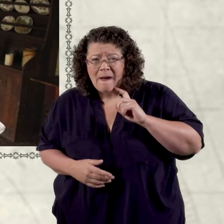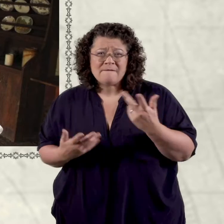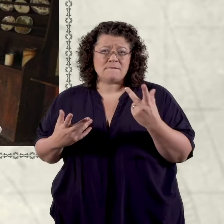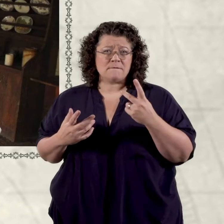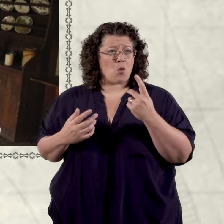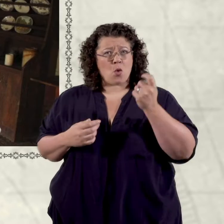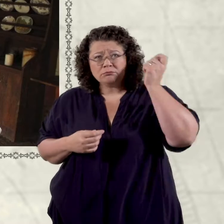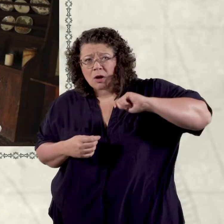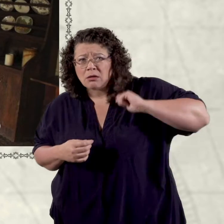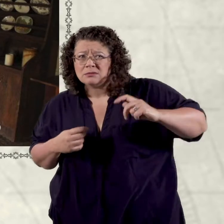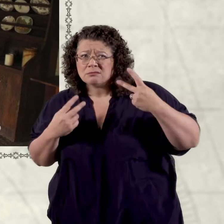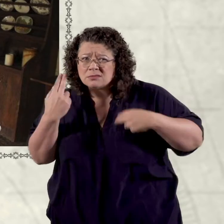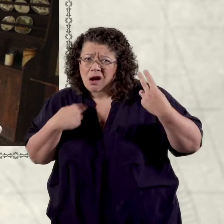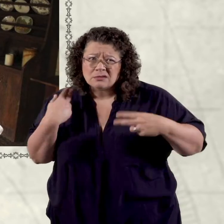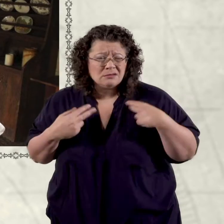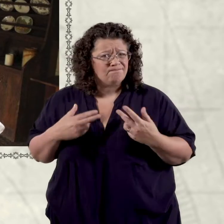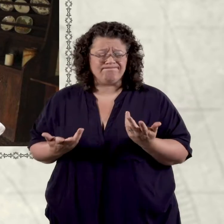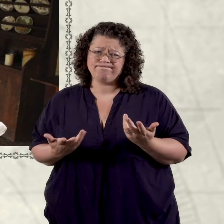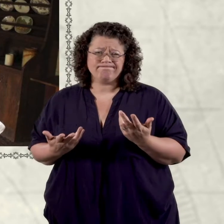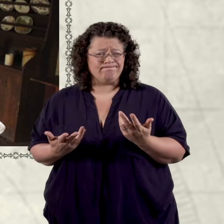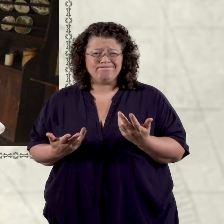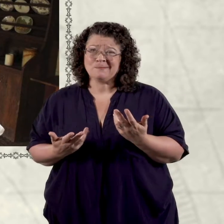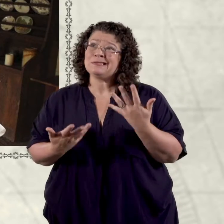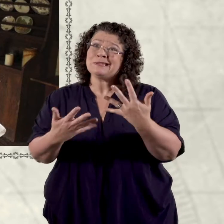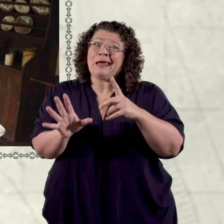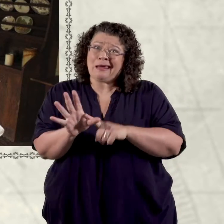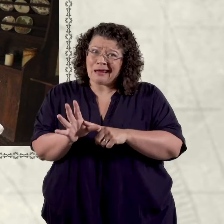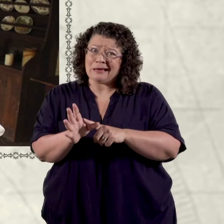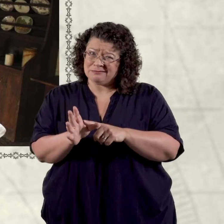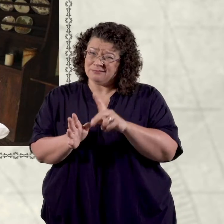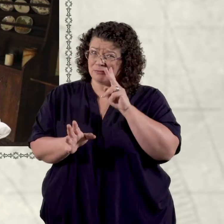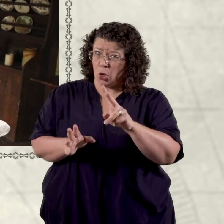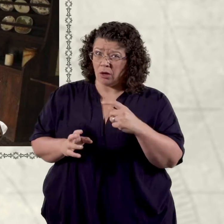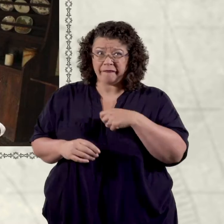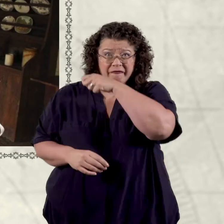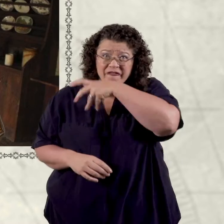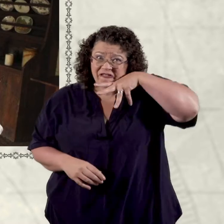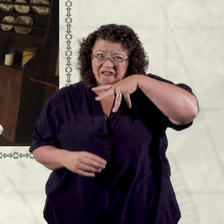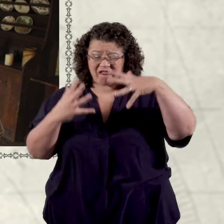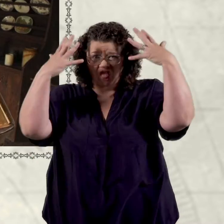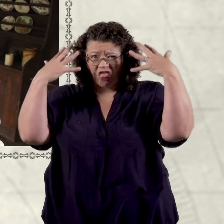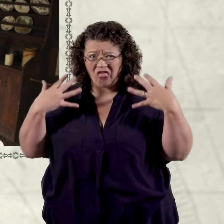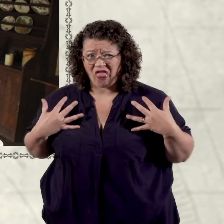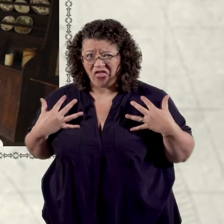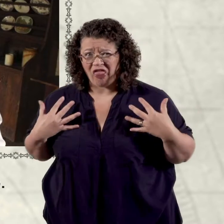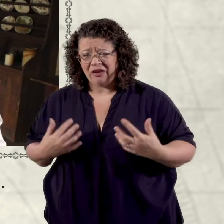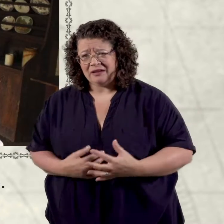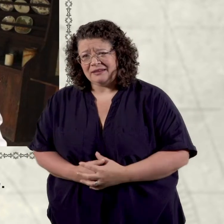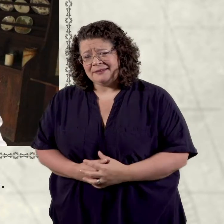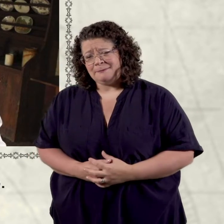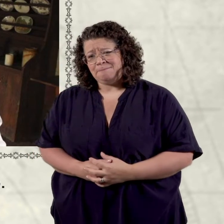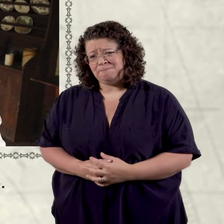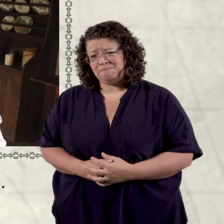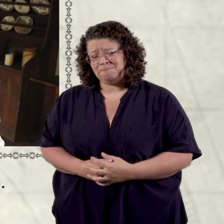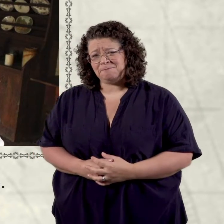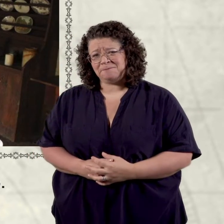to shave or cut my hair even. After 10 years, I'm sure I looked like this. I had to carry